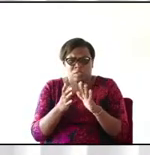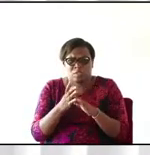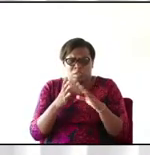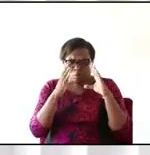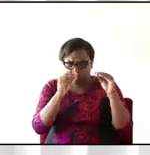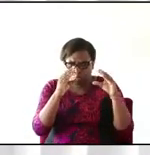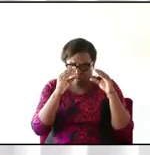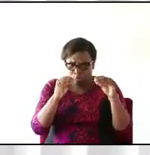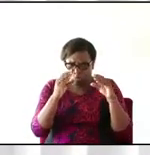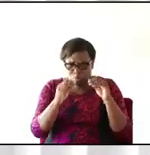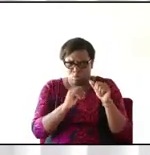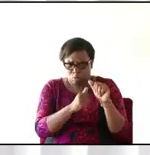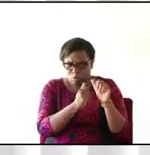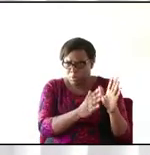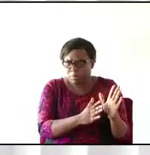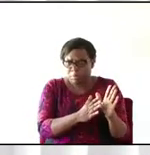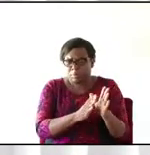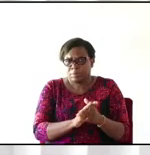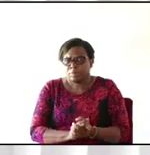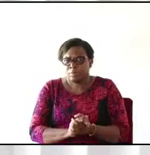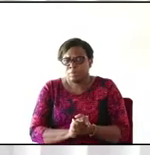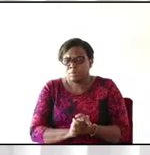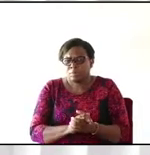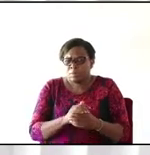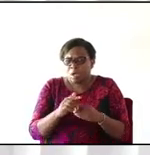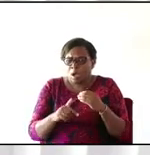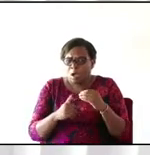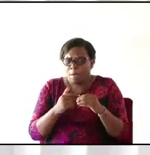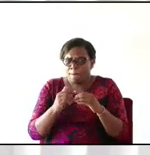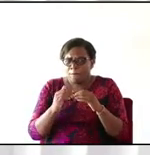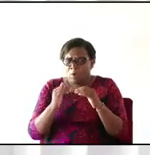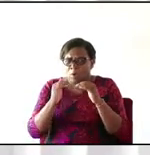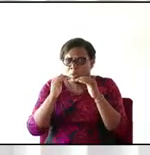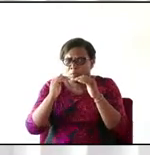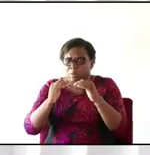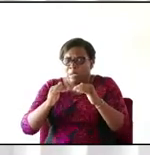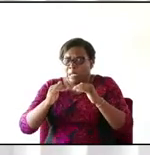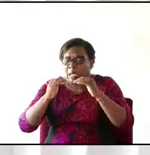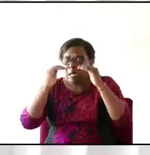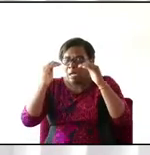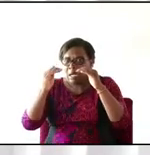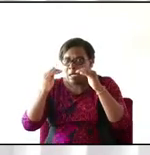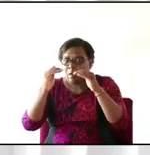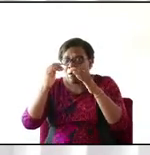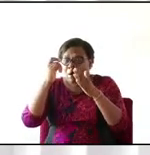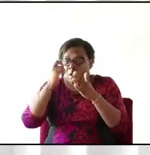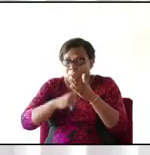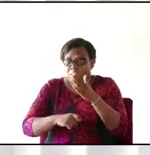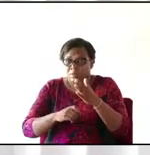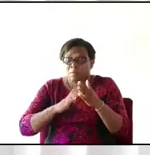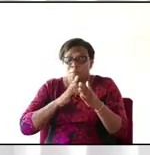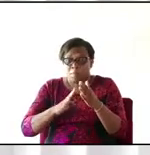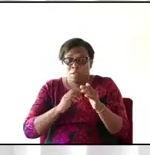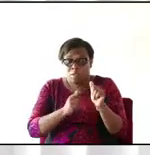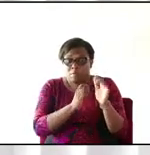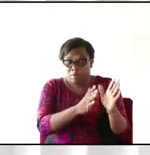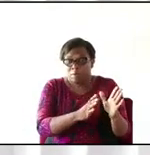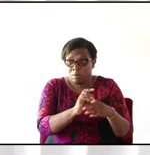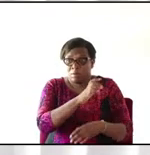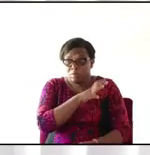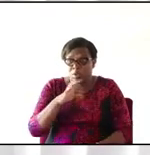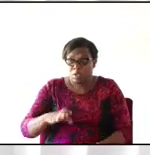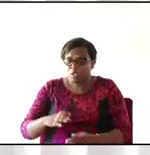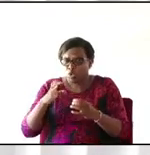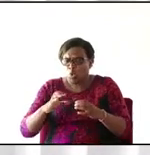his disciples about the high cost of being a disciple, now giving them specific